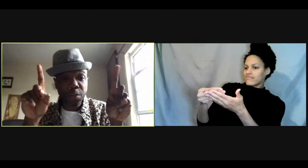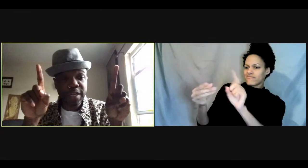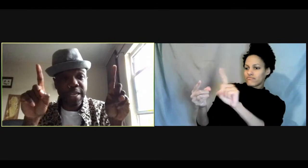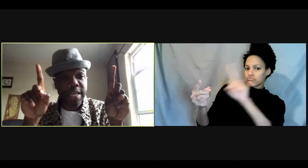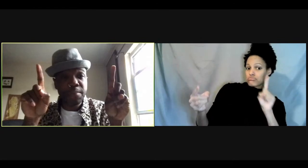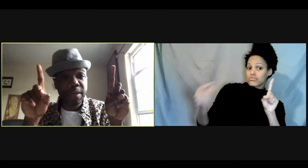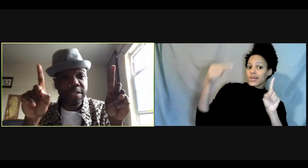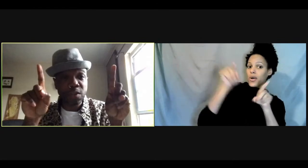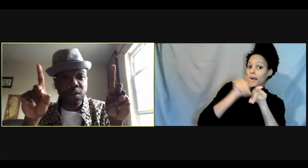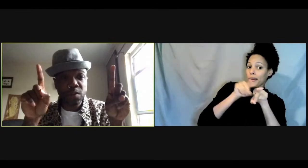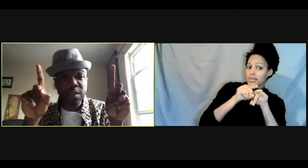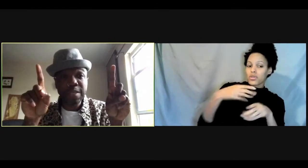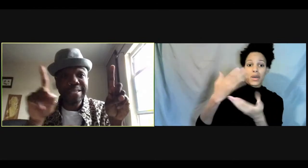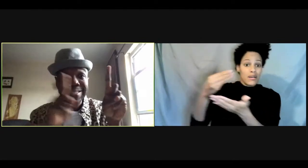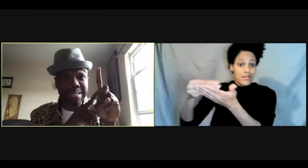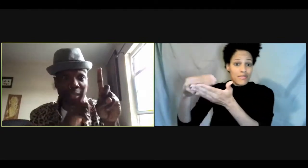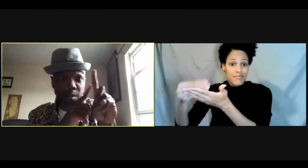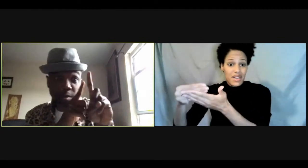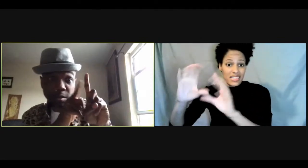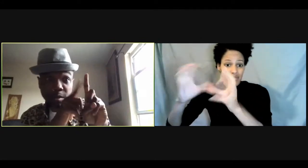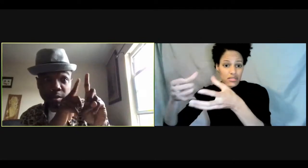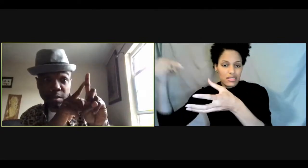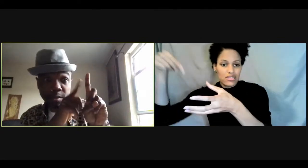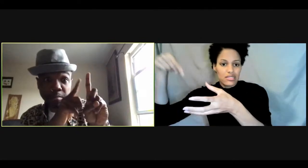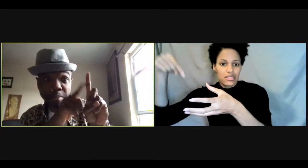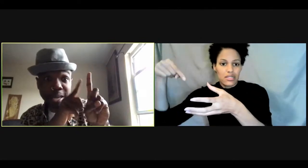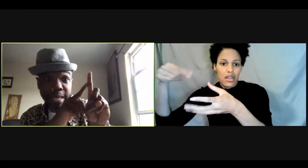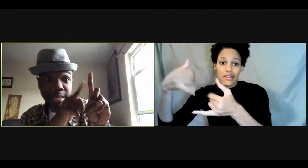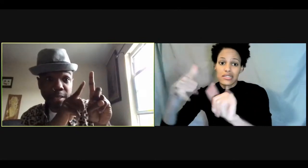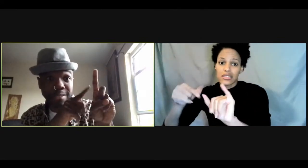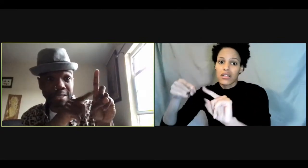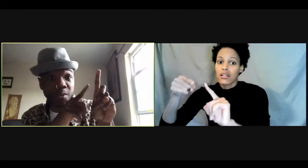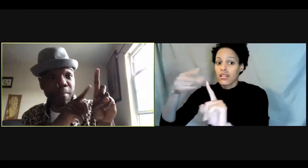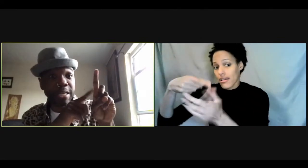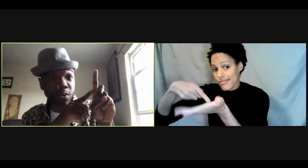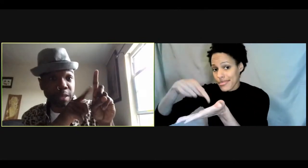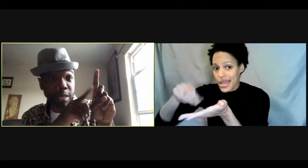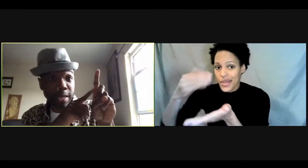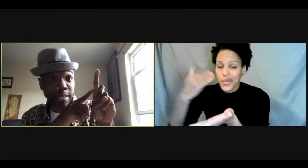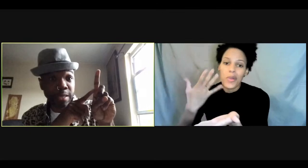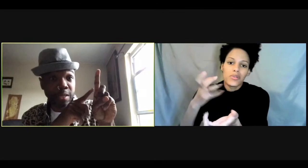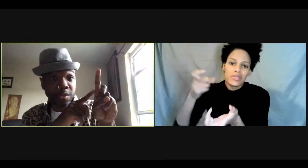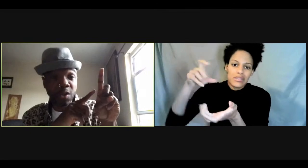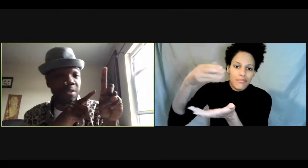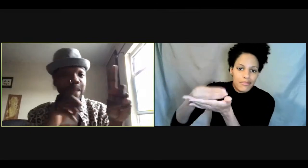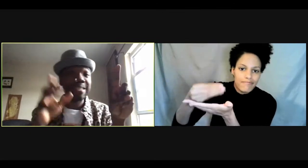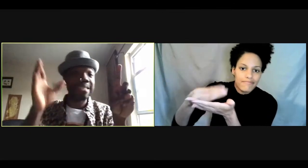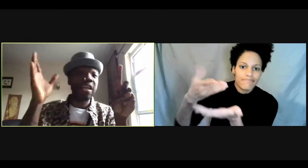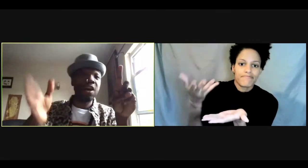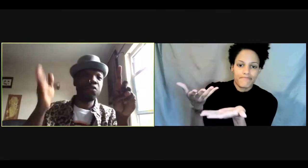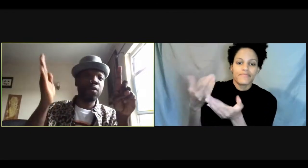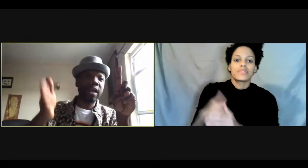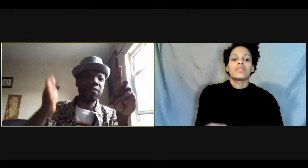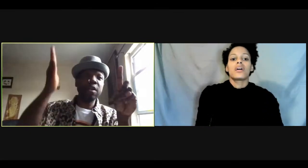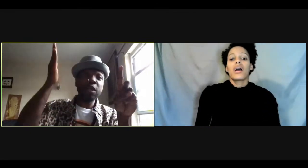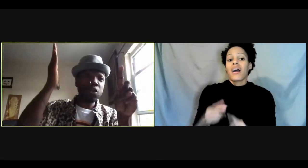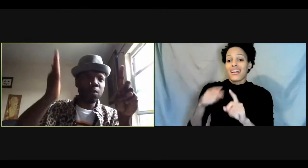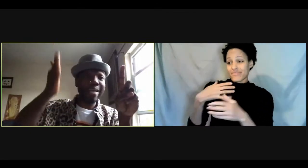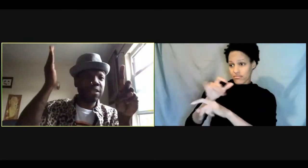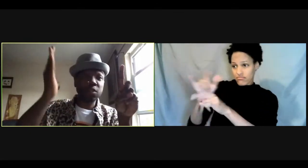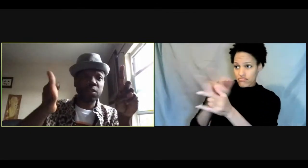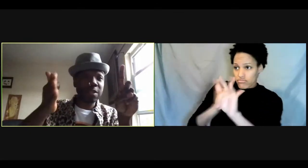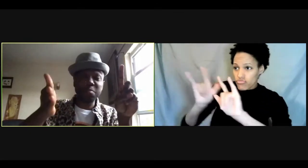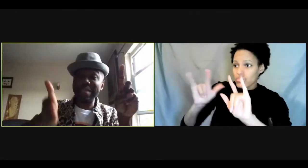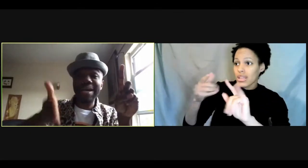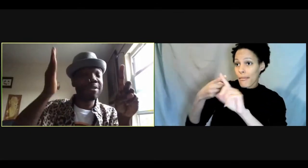community in the money circles is still payday. It's still money on the line. So as much as I love you or whatever, you late